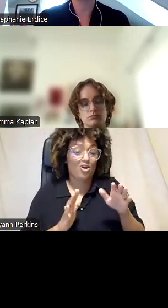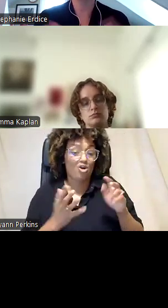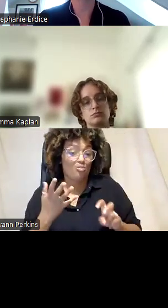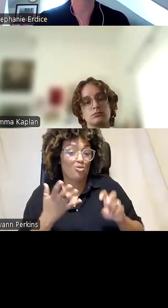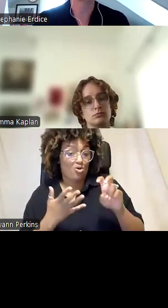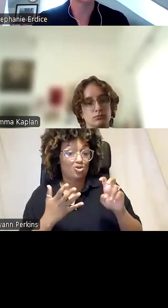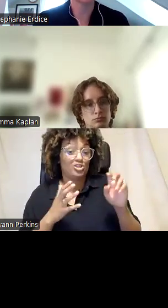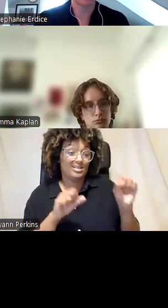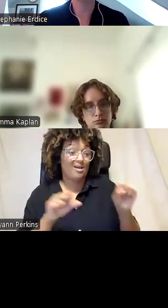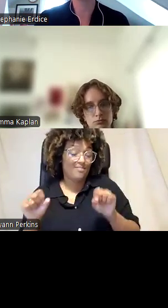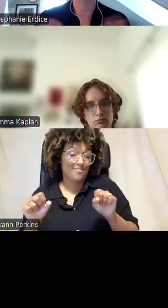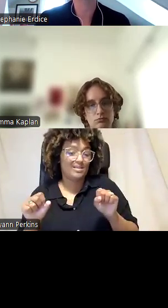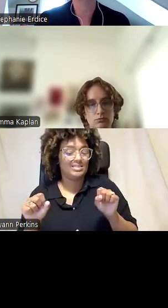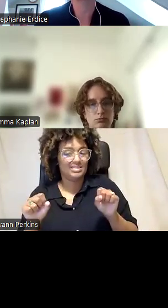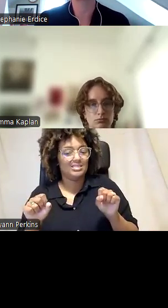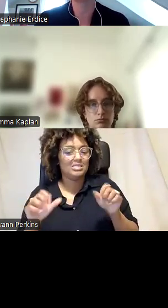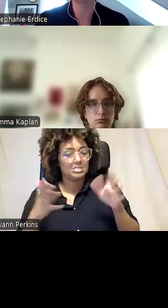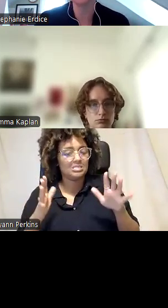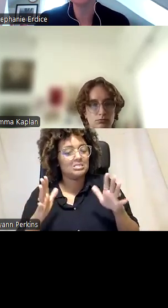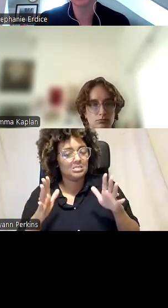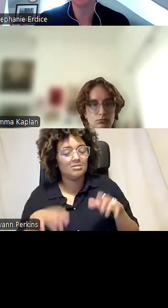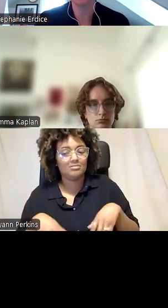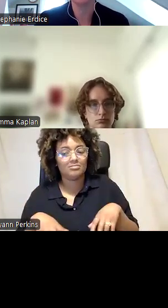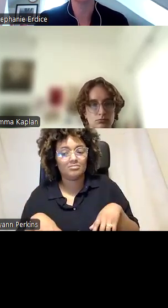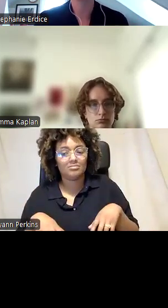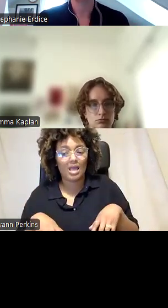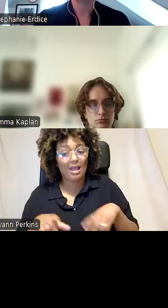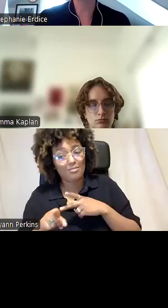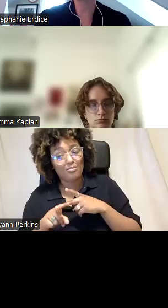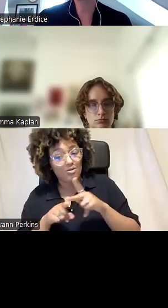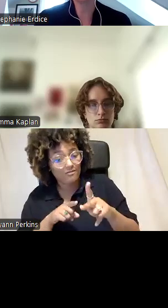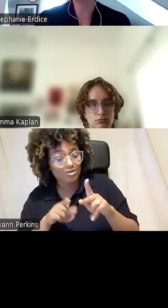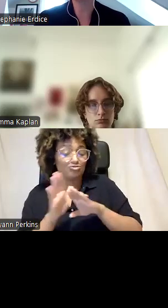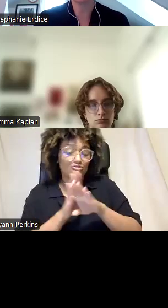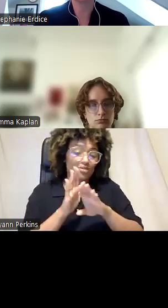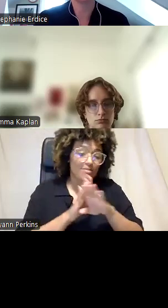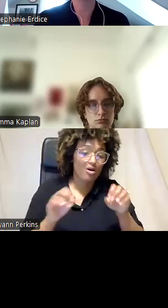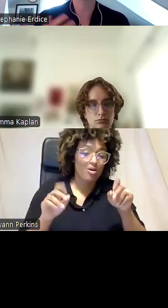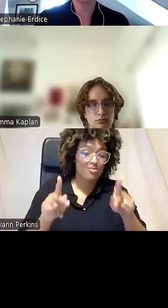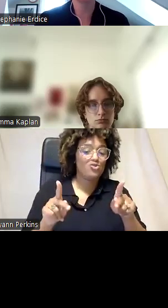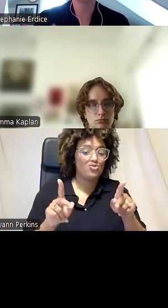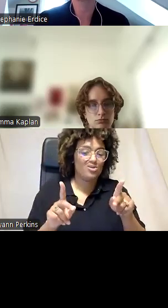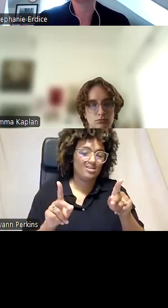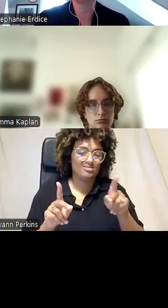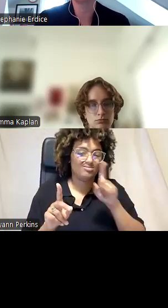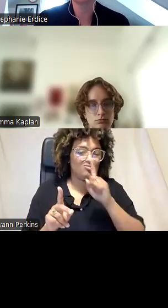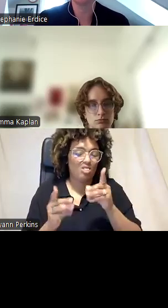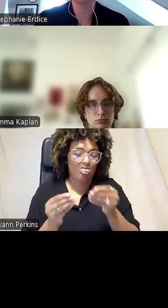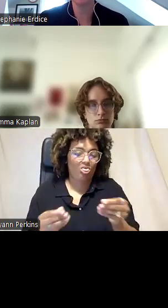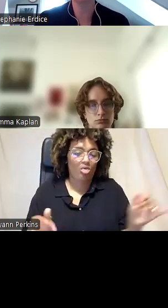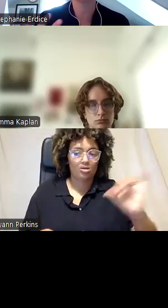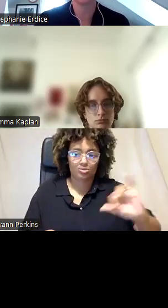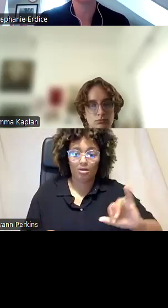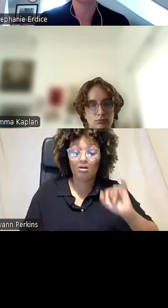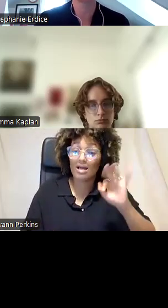losing increases in their salary or losing professional development opportunities. Also losing out on projects if they're having a hard time completing